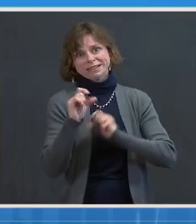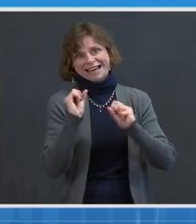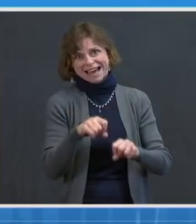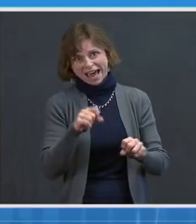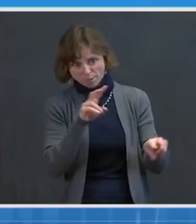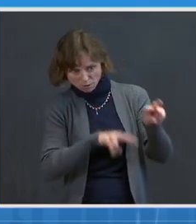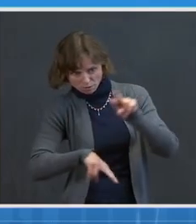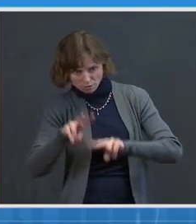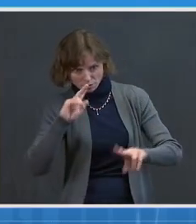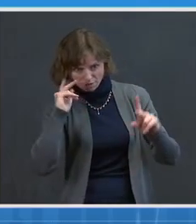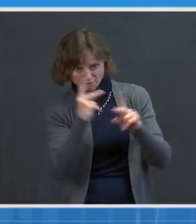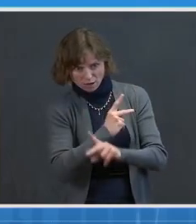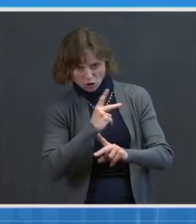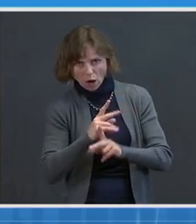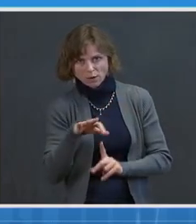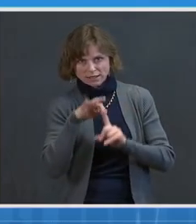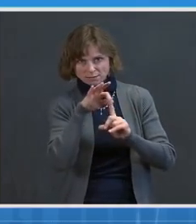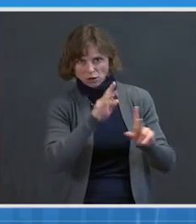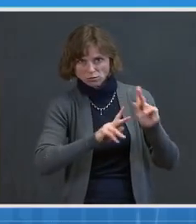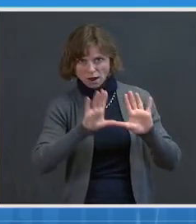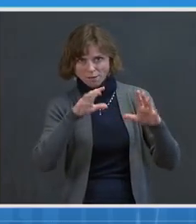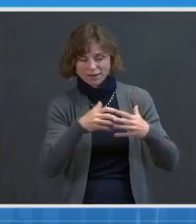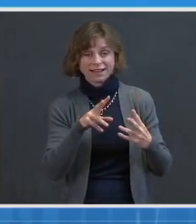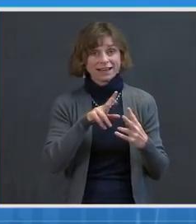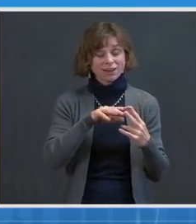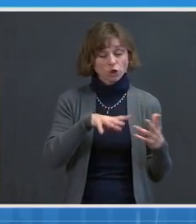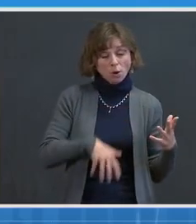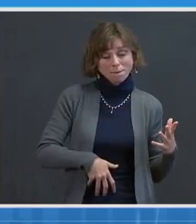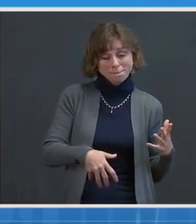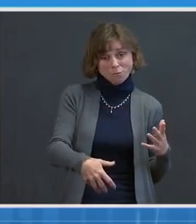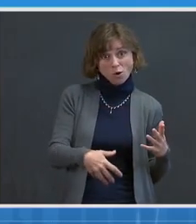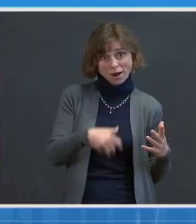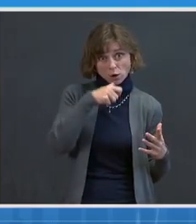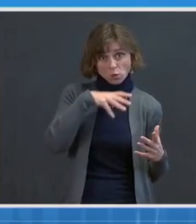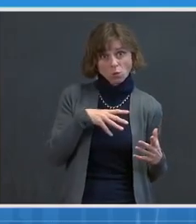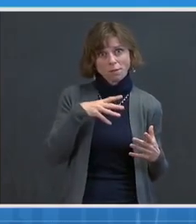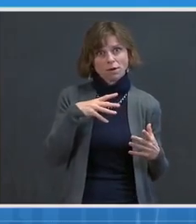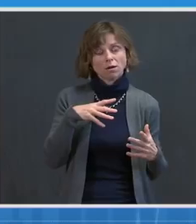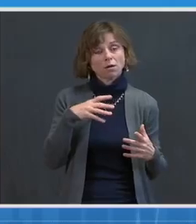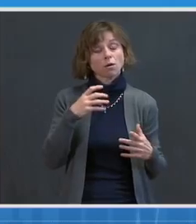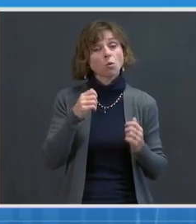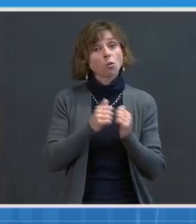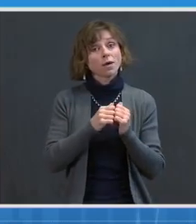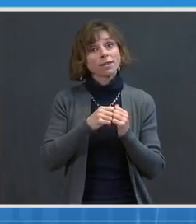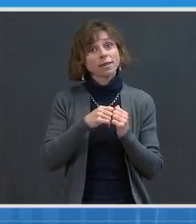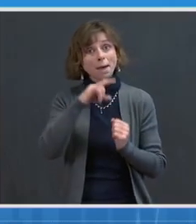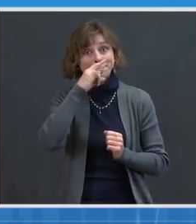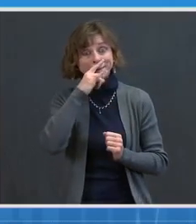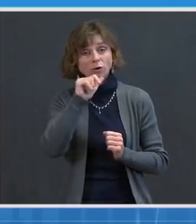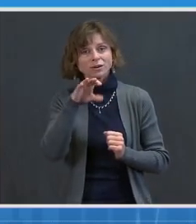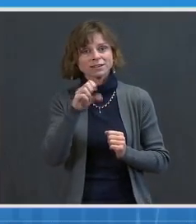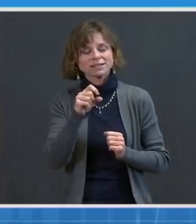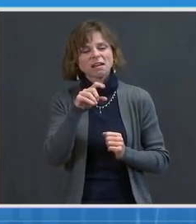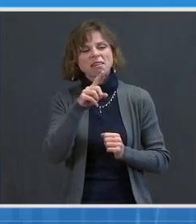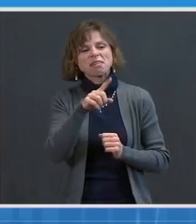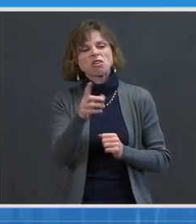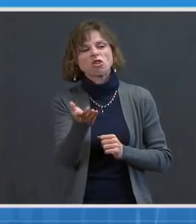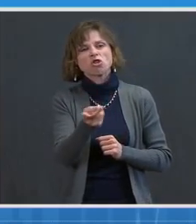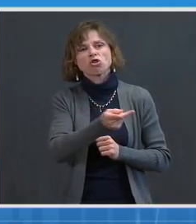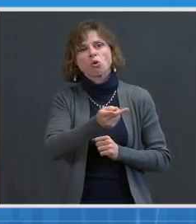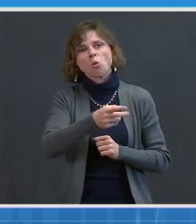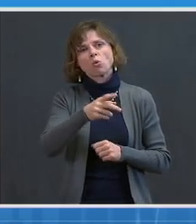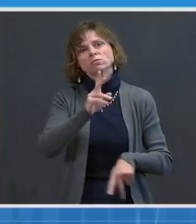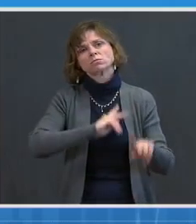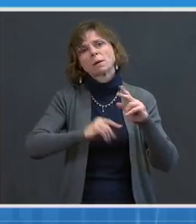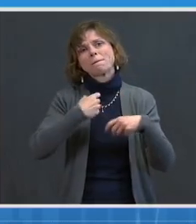populations, be they pregnant women, be they pediatric cases, that these individuals make a comparable immune